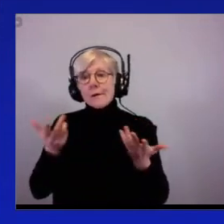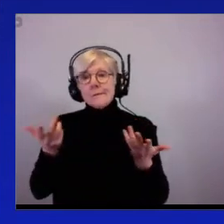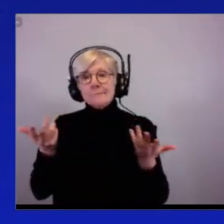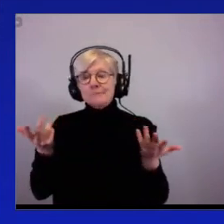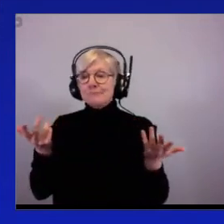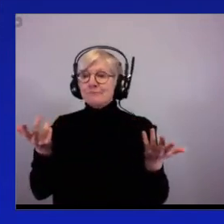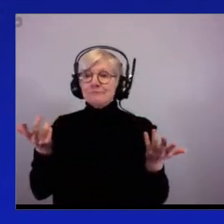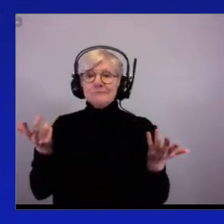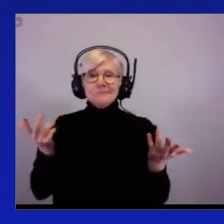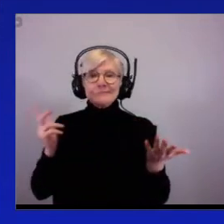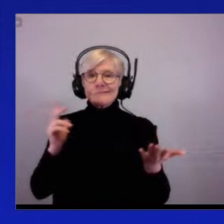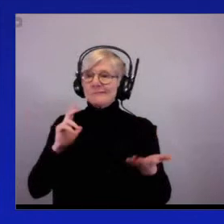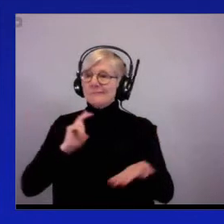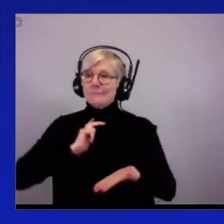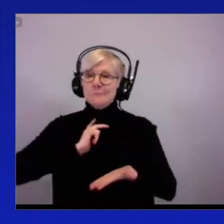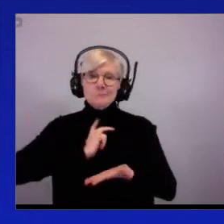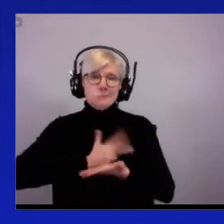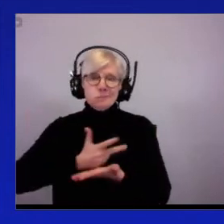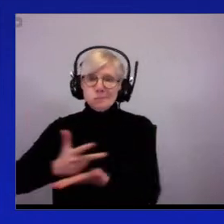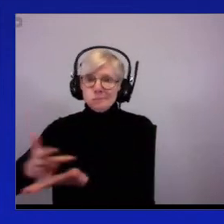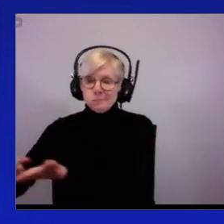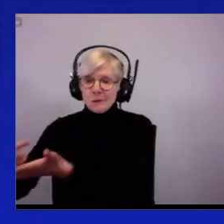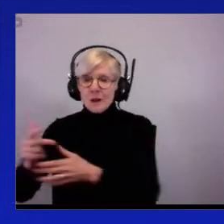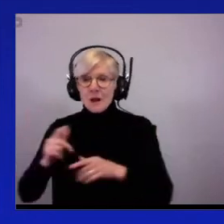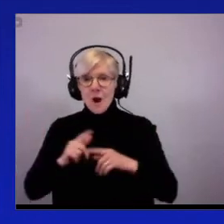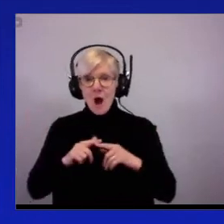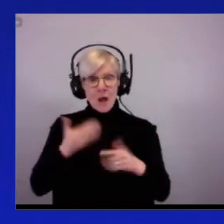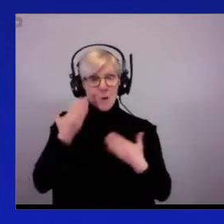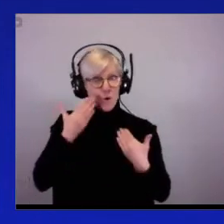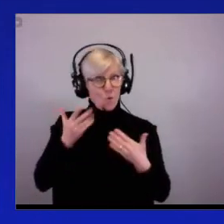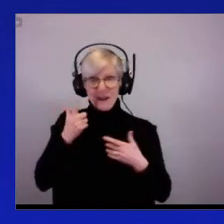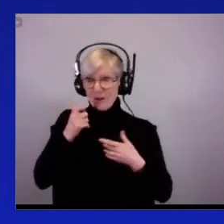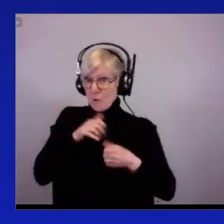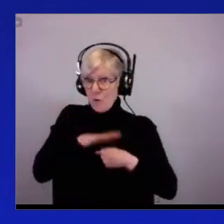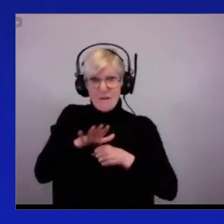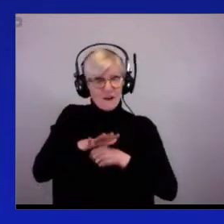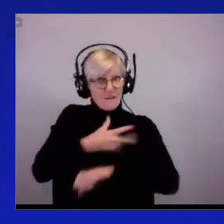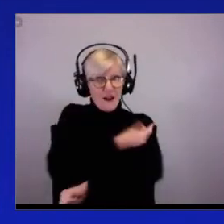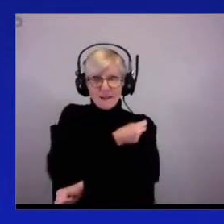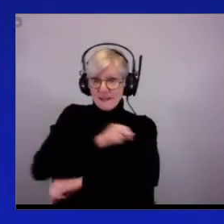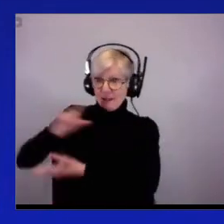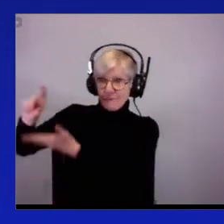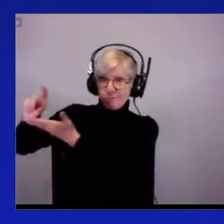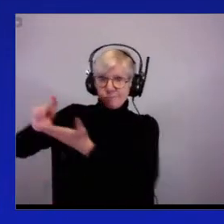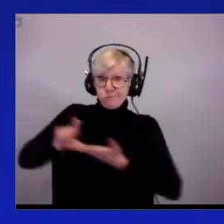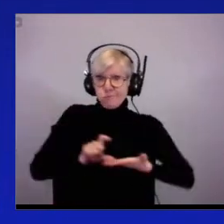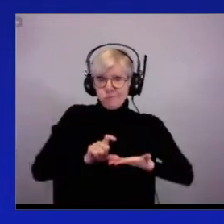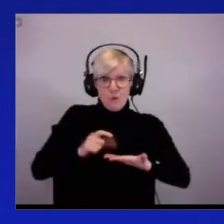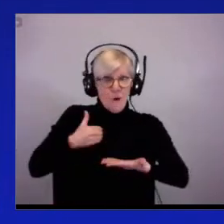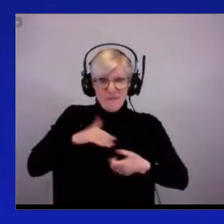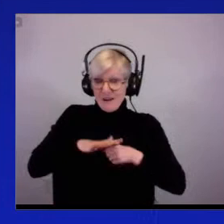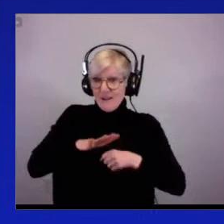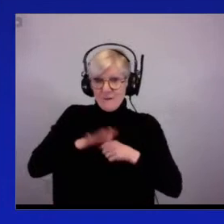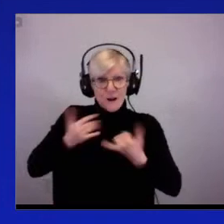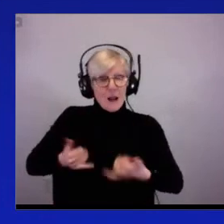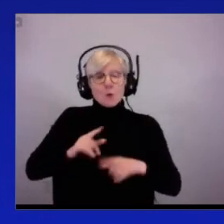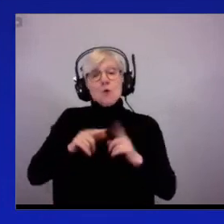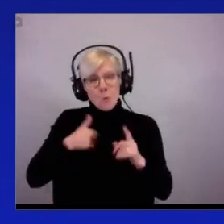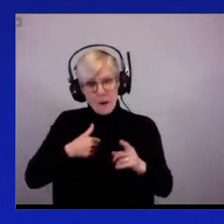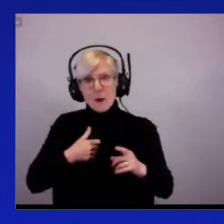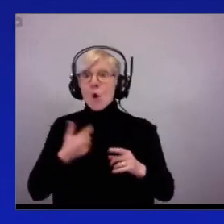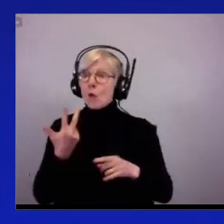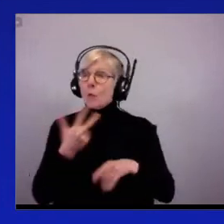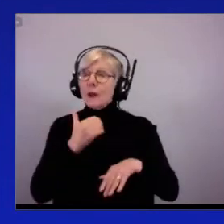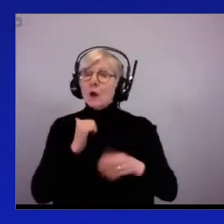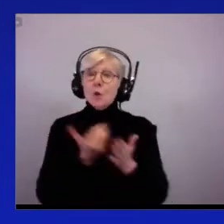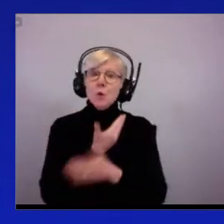a scenario right now that will have that kind of volume, but those will just be geographically dispersed. But so directly to your question, those 3 are